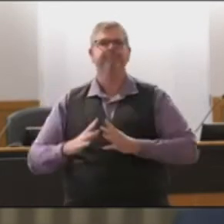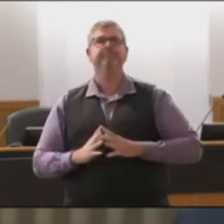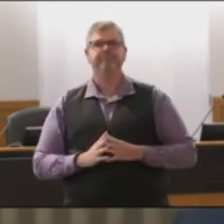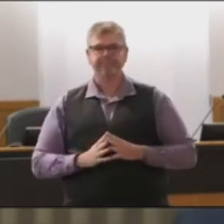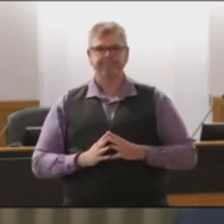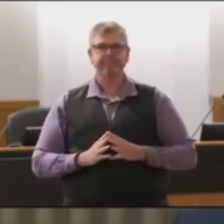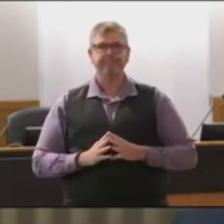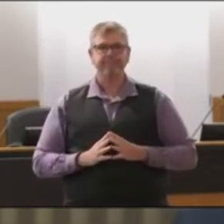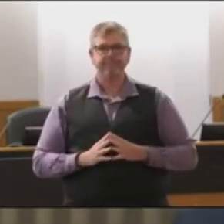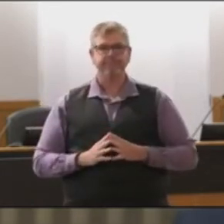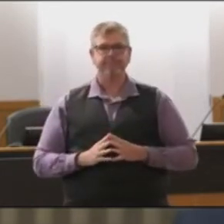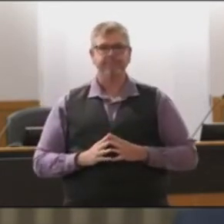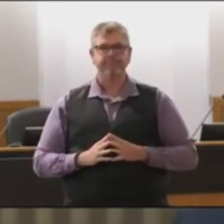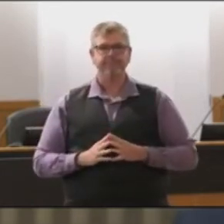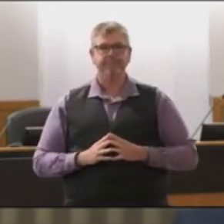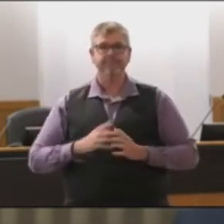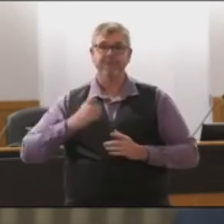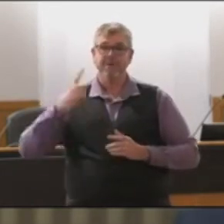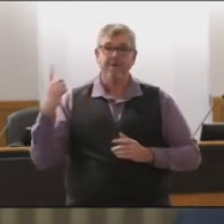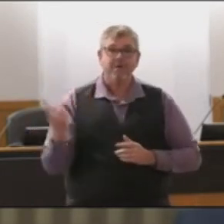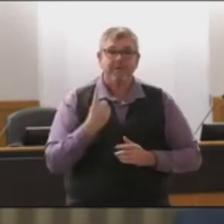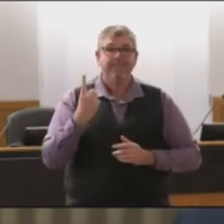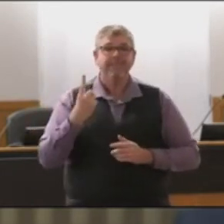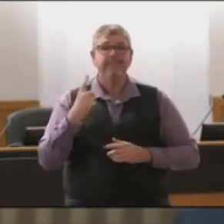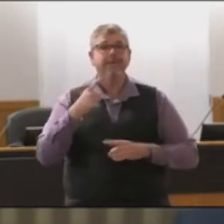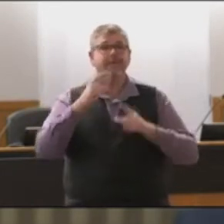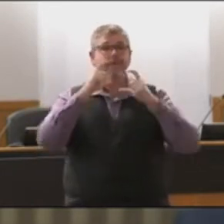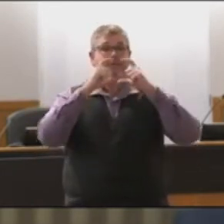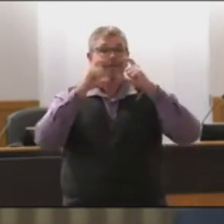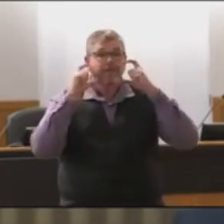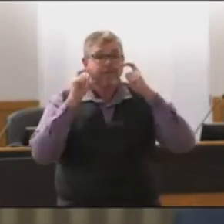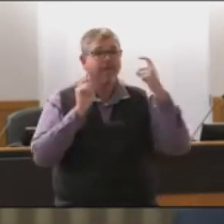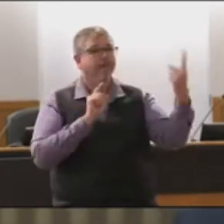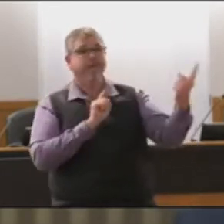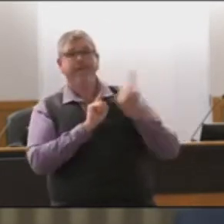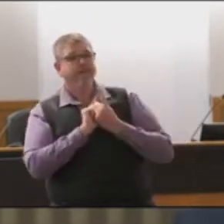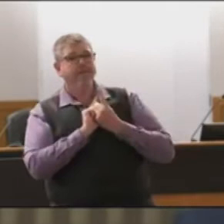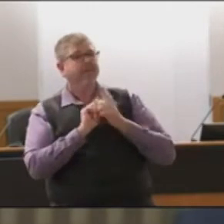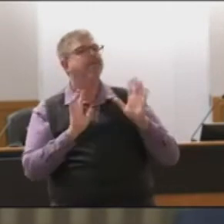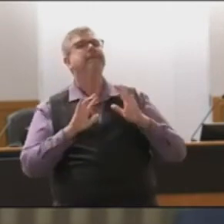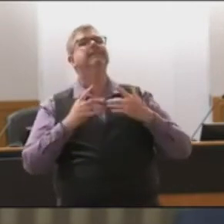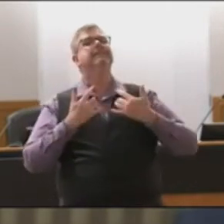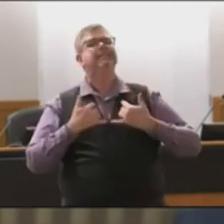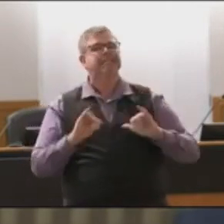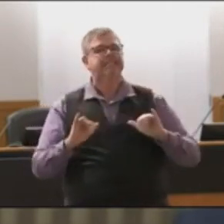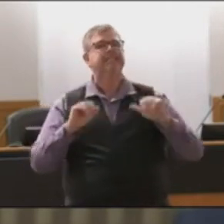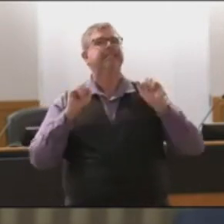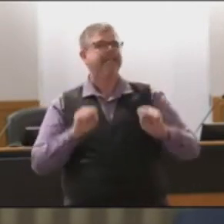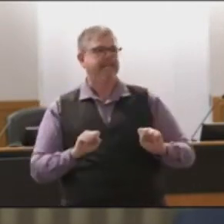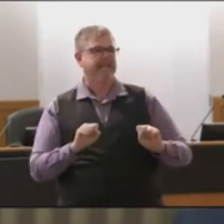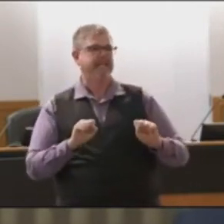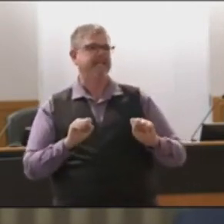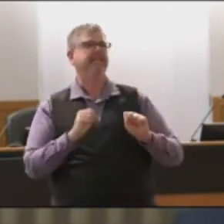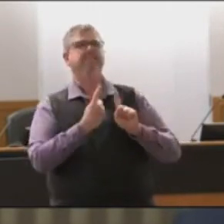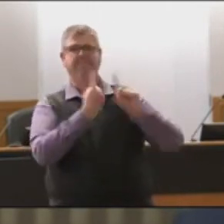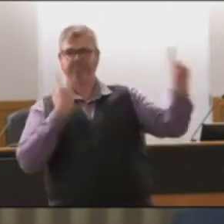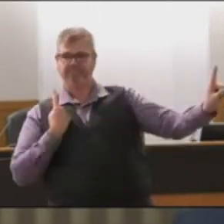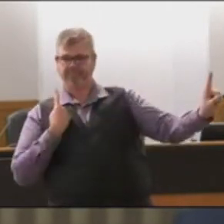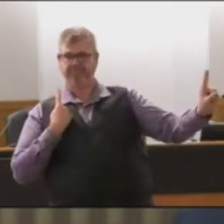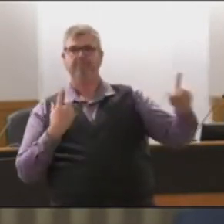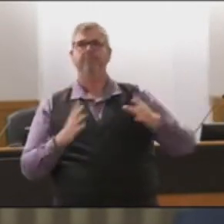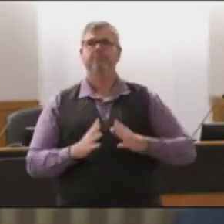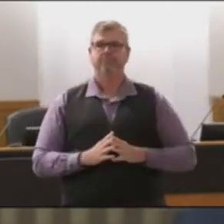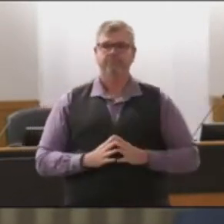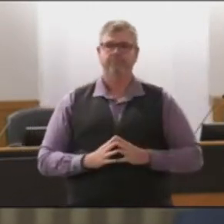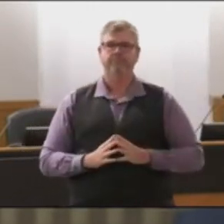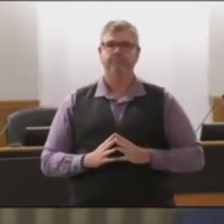sufficient distance, ensuring 6 feet apart of distance from one another as you are participating in your activities out in the public. We